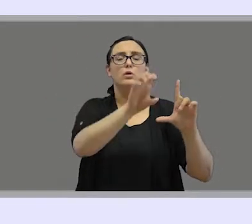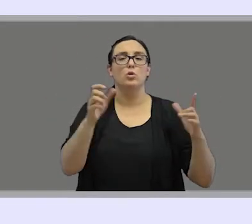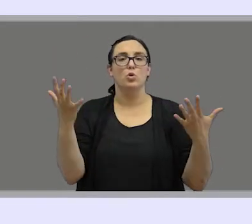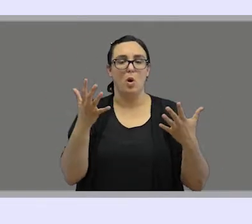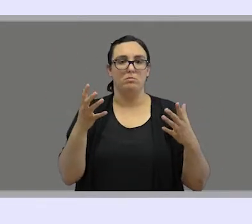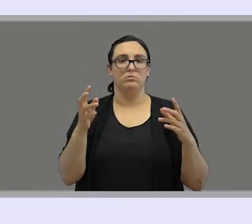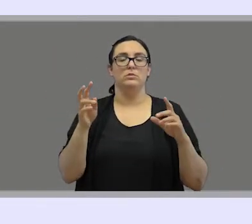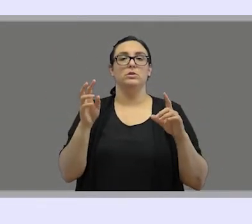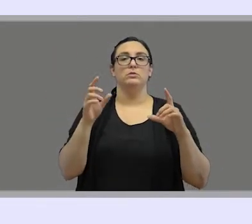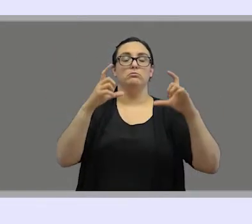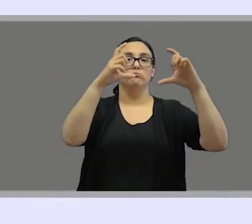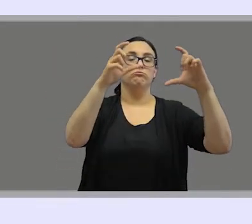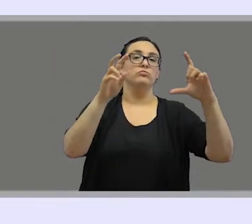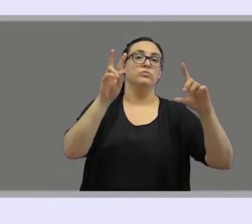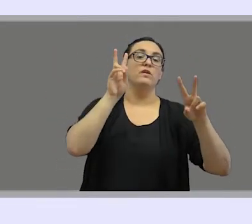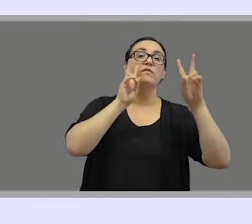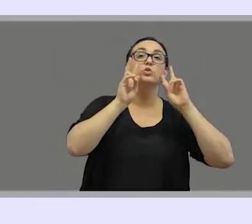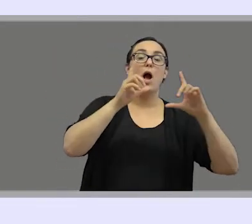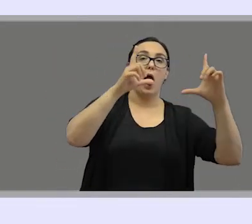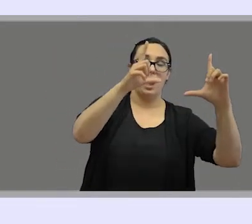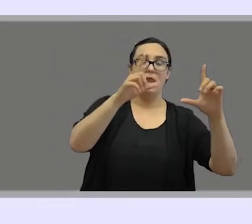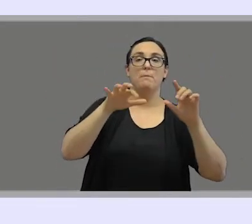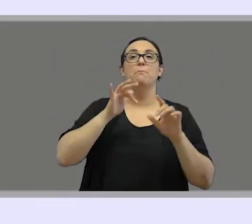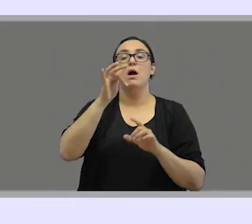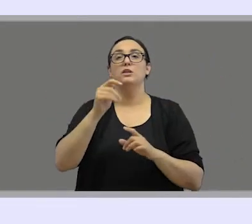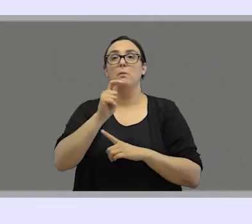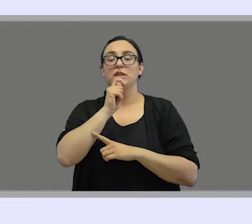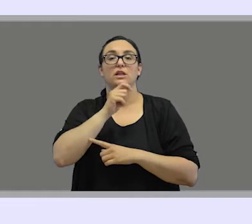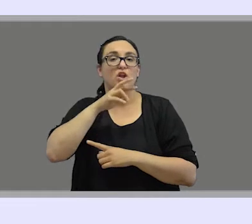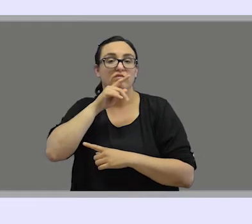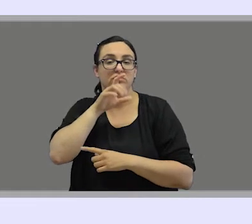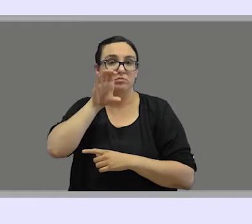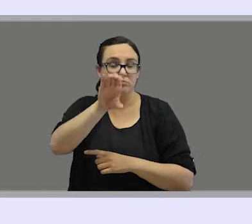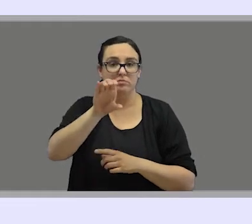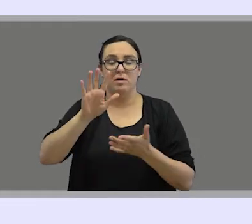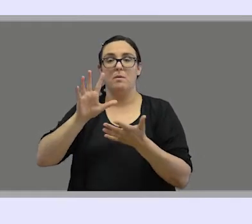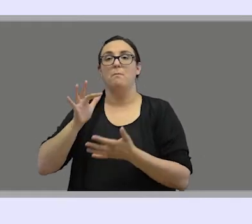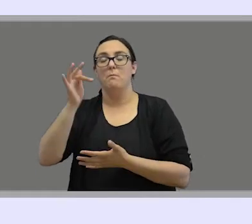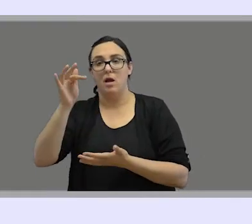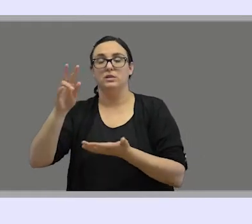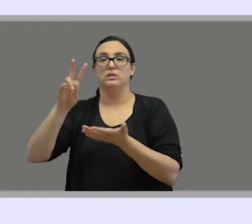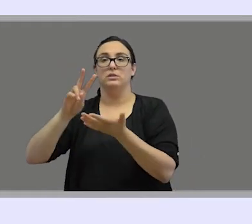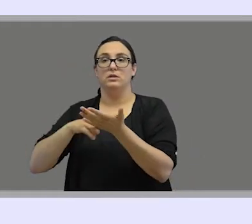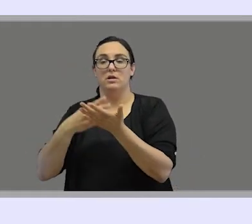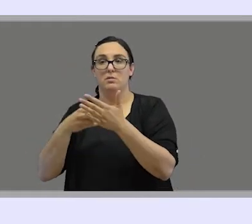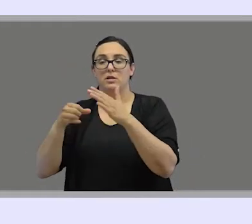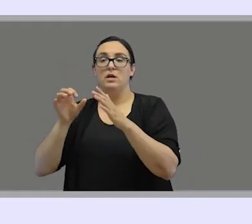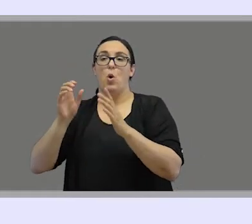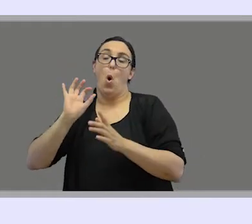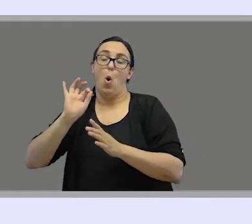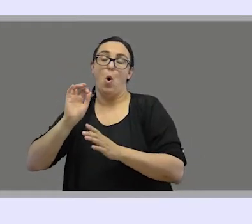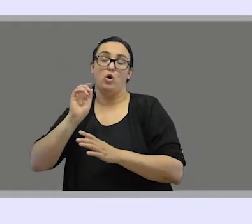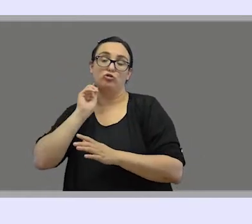with the visual information, the hearing presenter, and the sign language presenter or